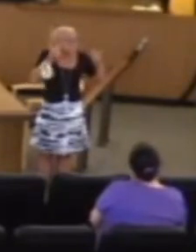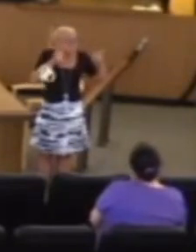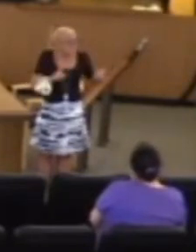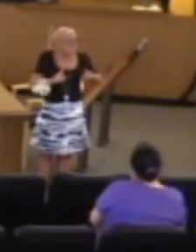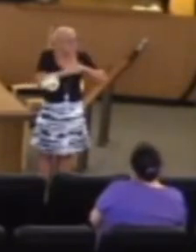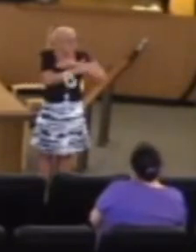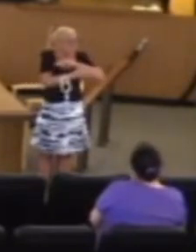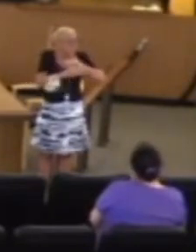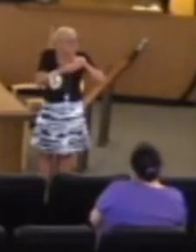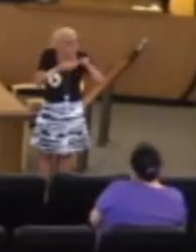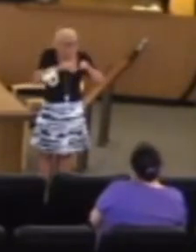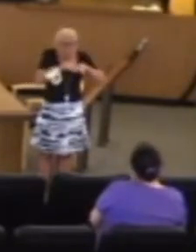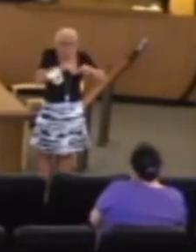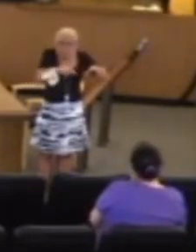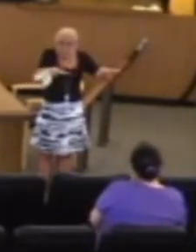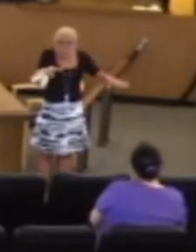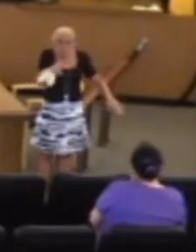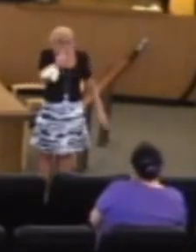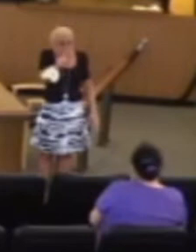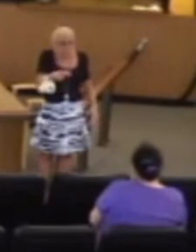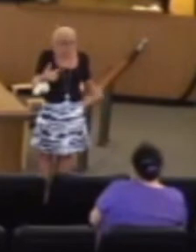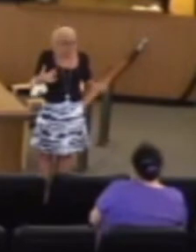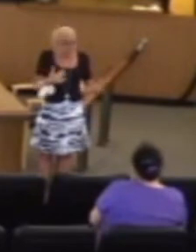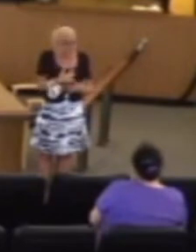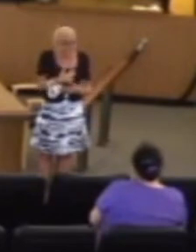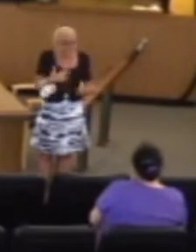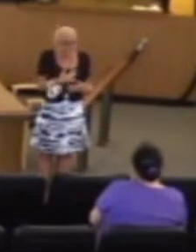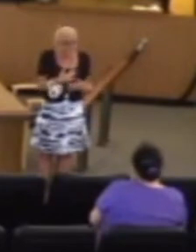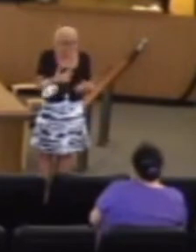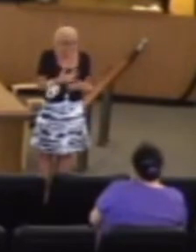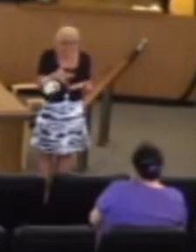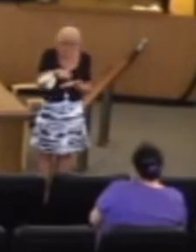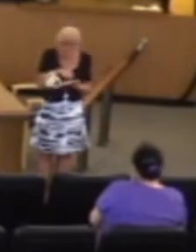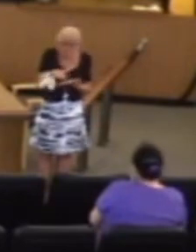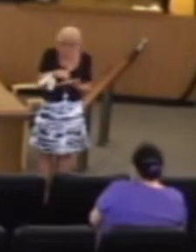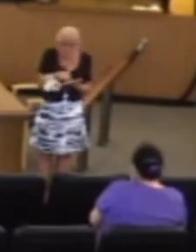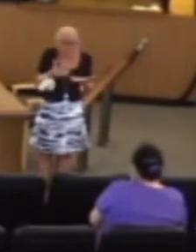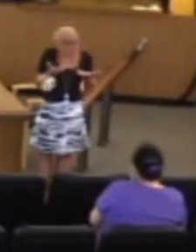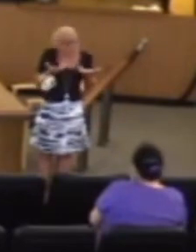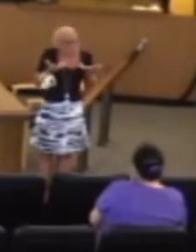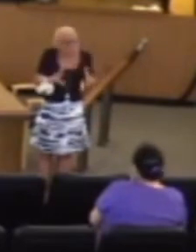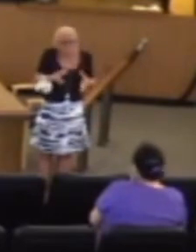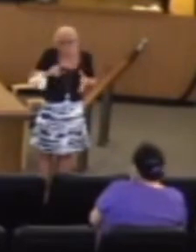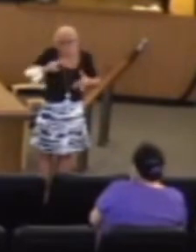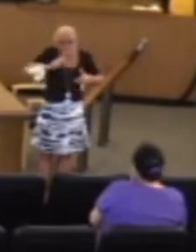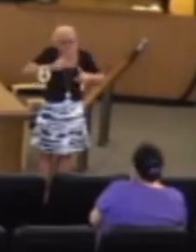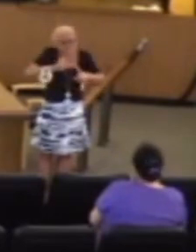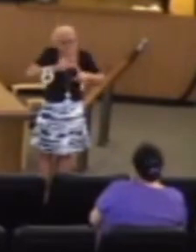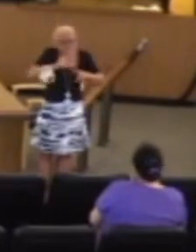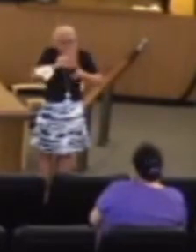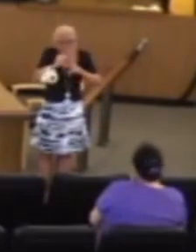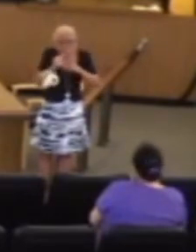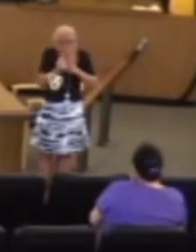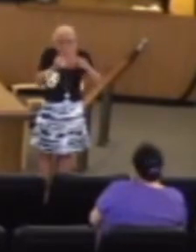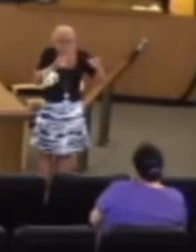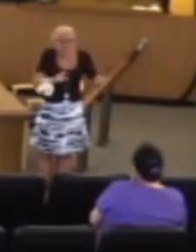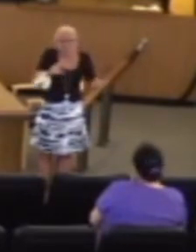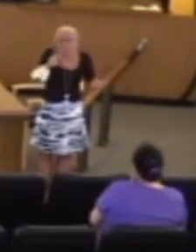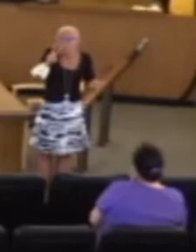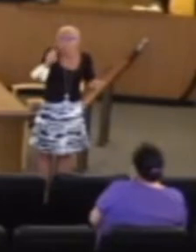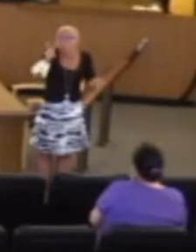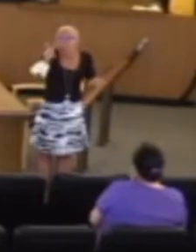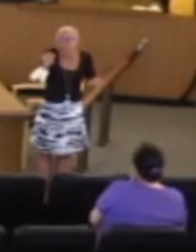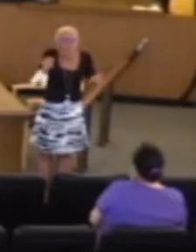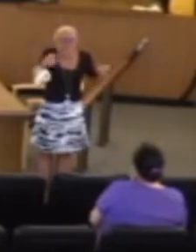we should be scared. We've seen the worst here in New York, and we don't want a second wave. We don't want a second occurrence of what